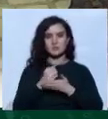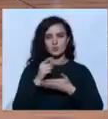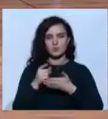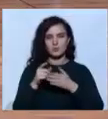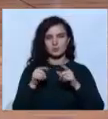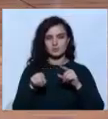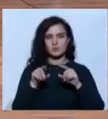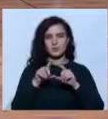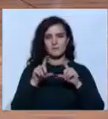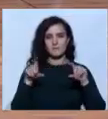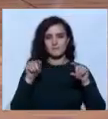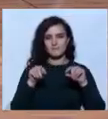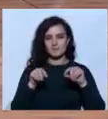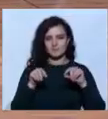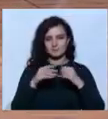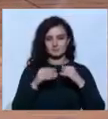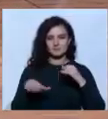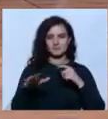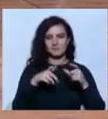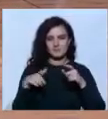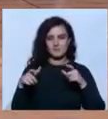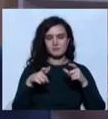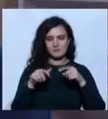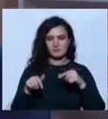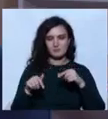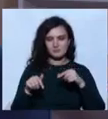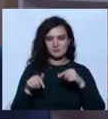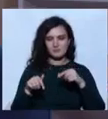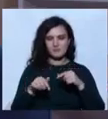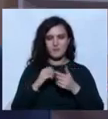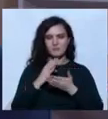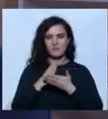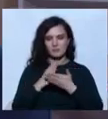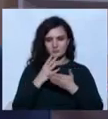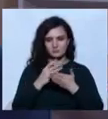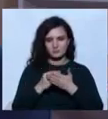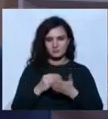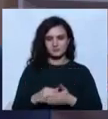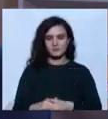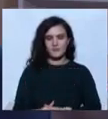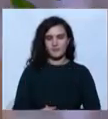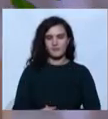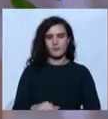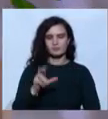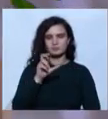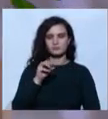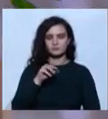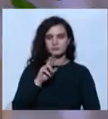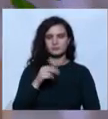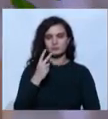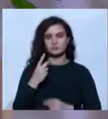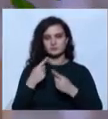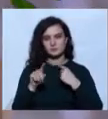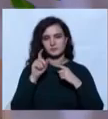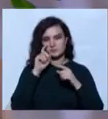map of an island where the infamous Captain Flint has hidden his treasure. Jim and two other